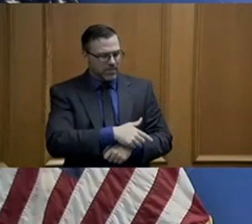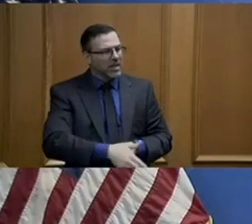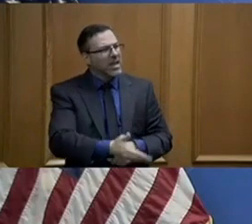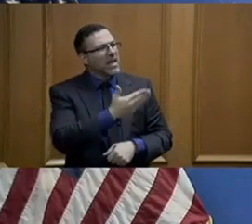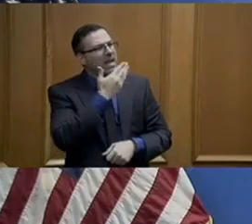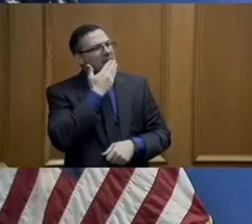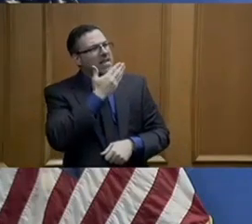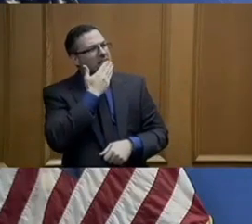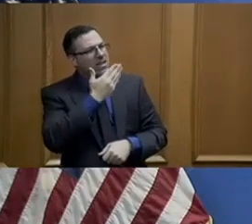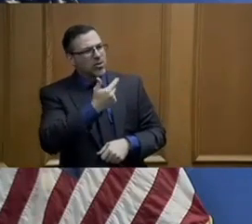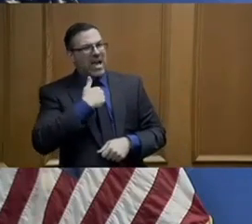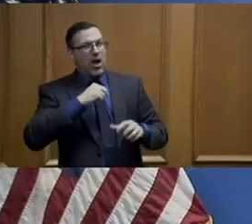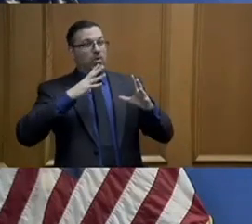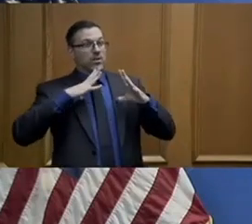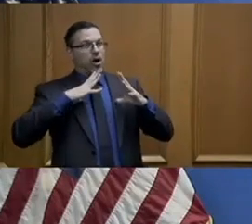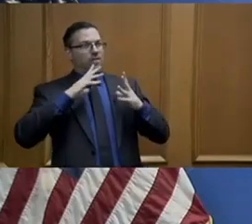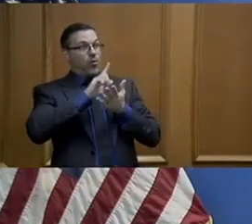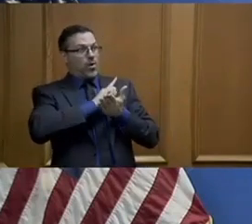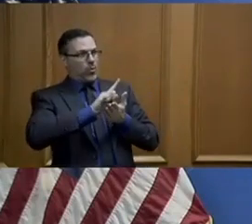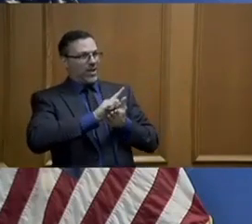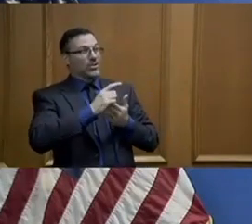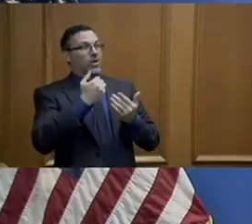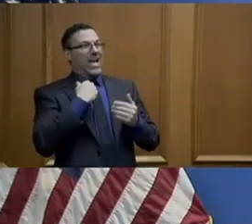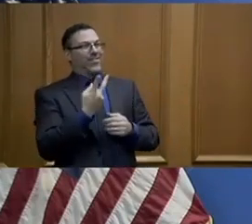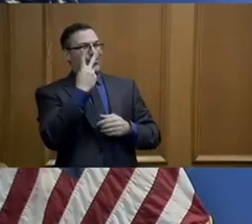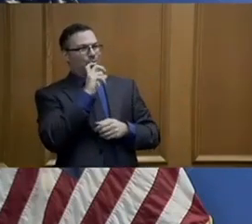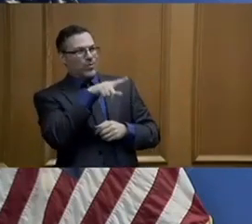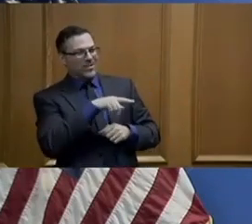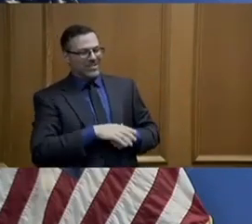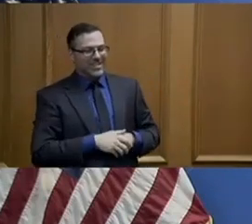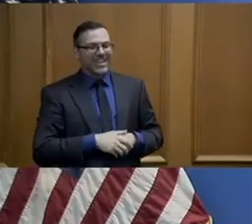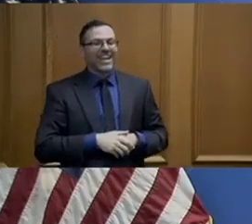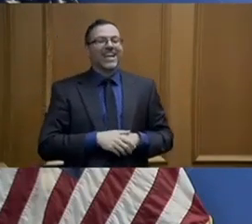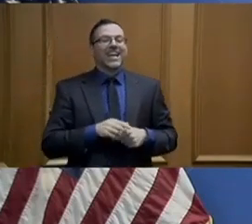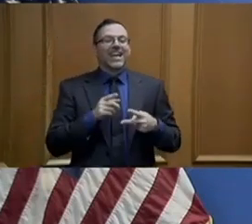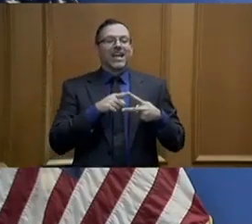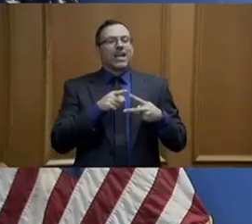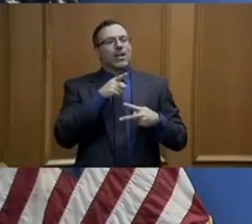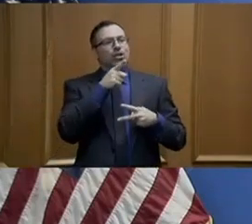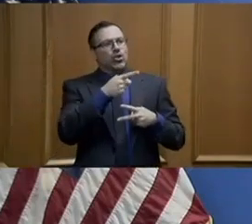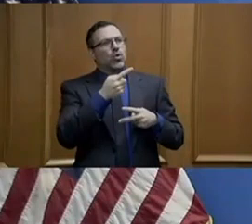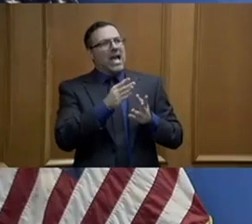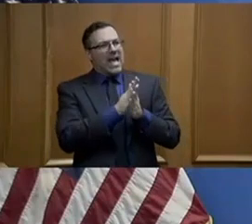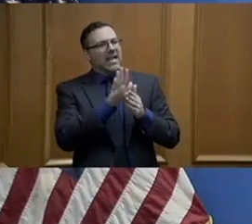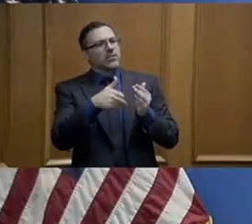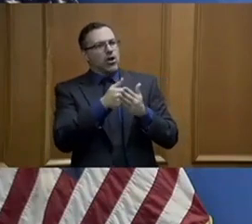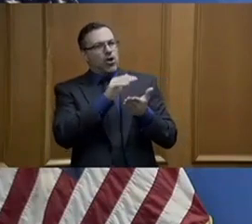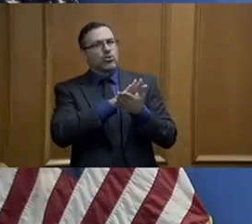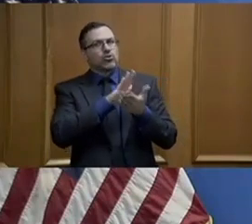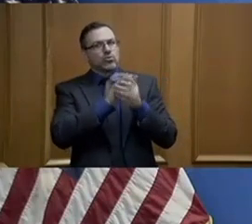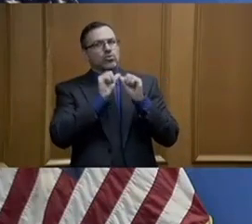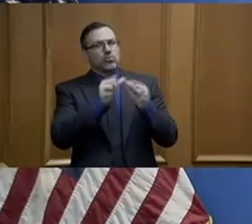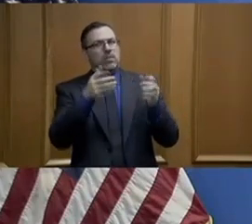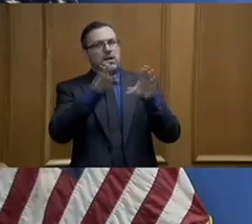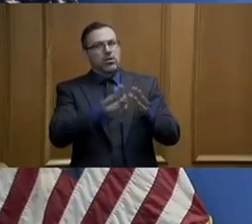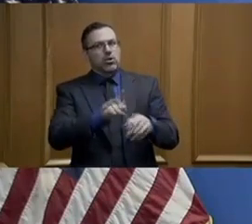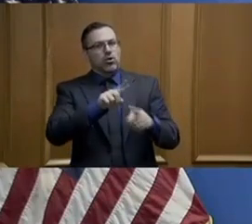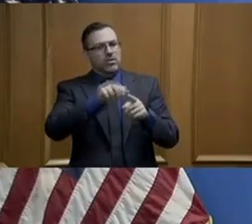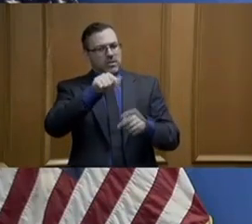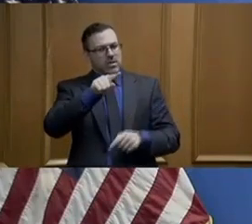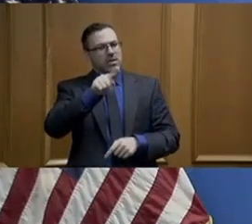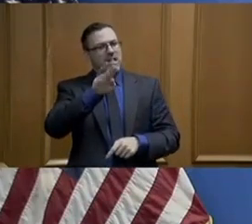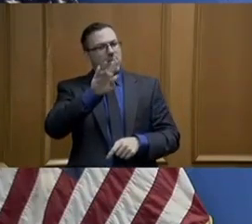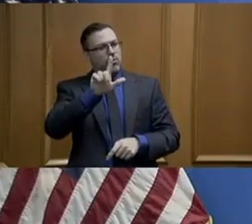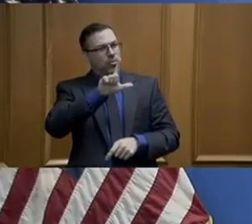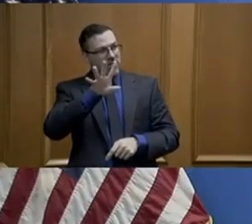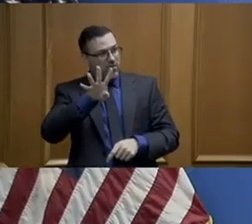I was off for a week, so I've got two questions for you. Okay. You originally asked all schools to remain closed until April 24th. Yeah. How does